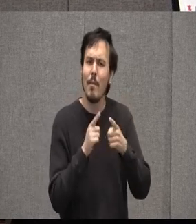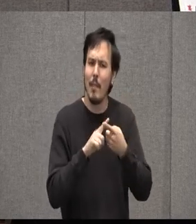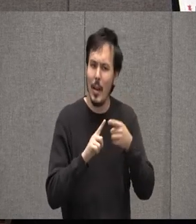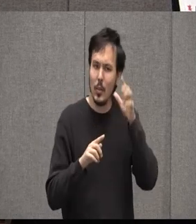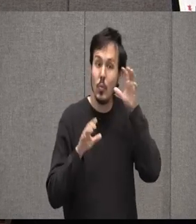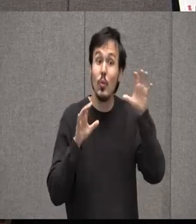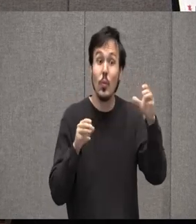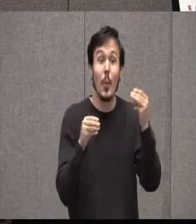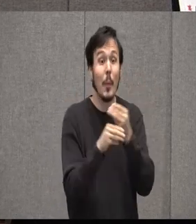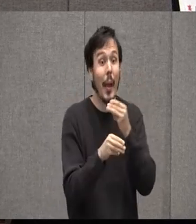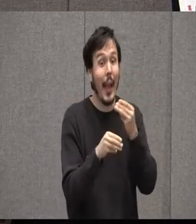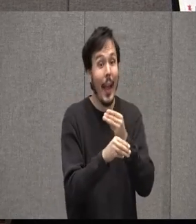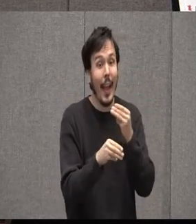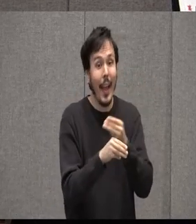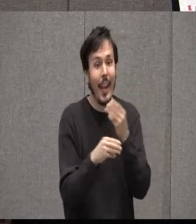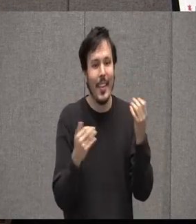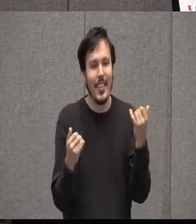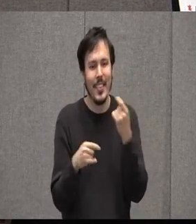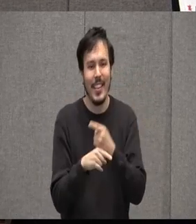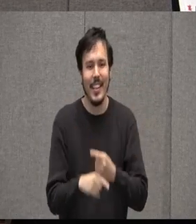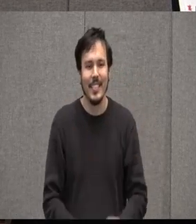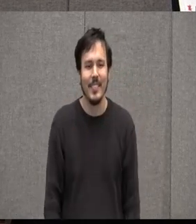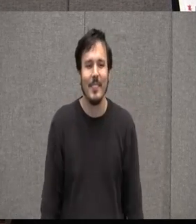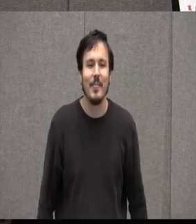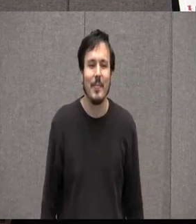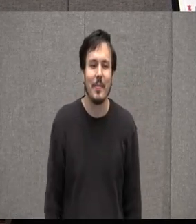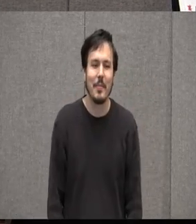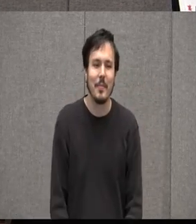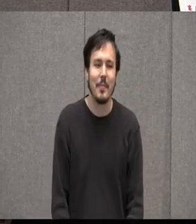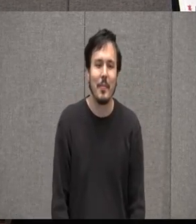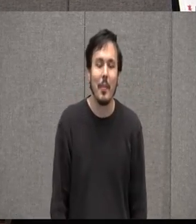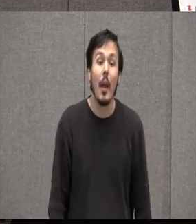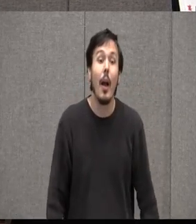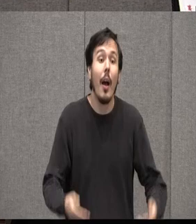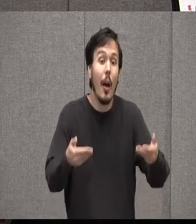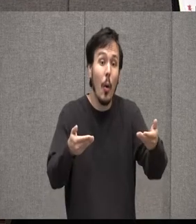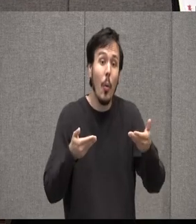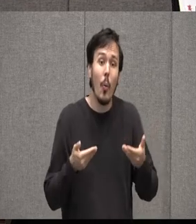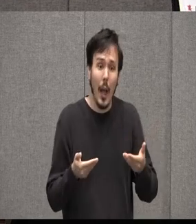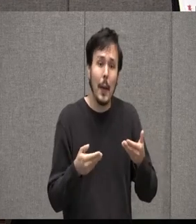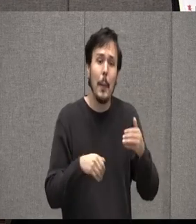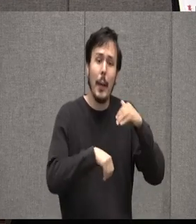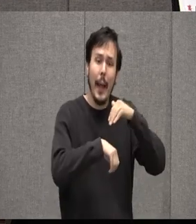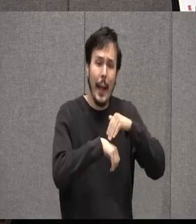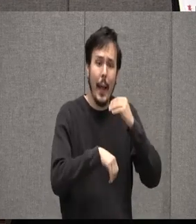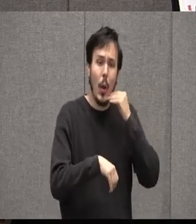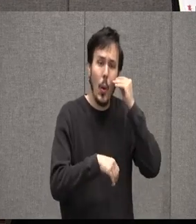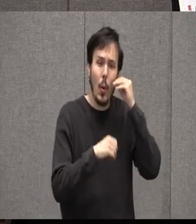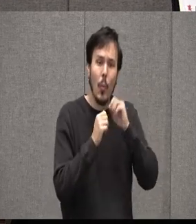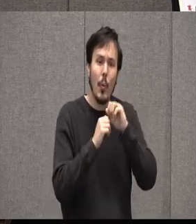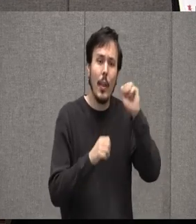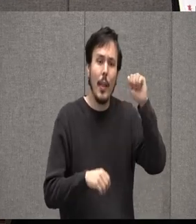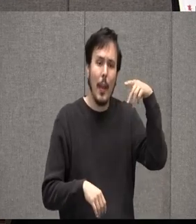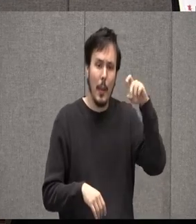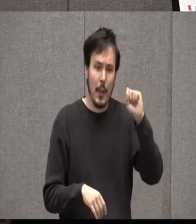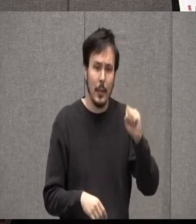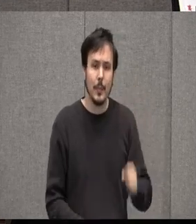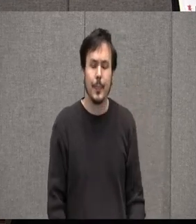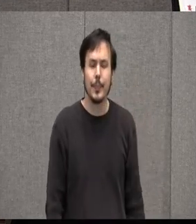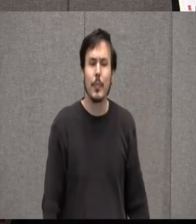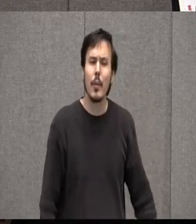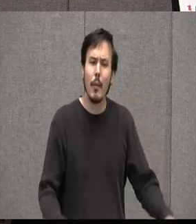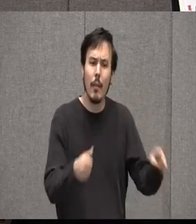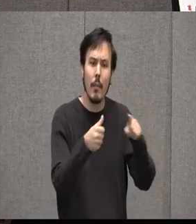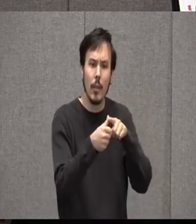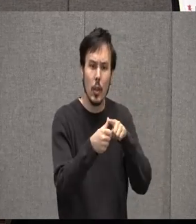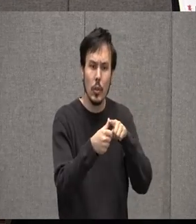some math with you. I wanted to welcome you to At Home with APS. The very first thing that we're gonna do